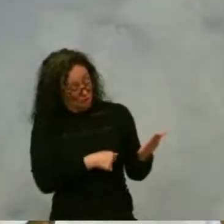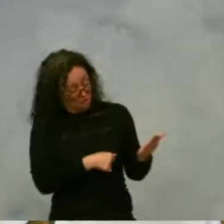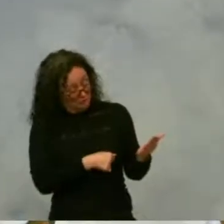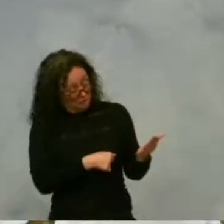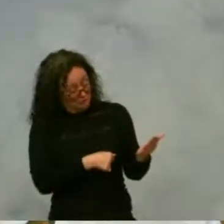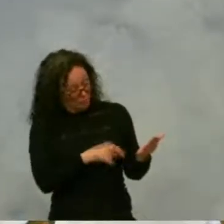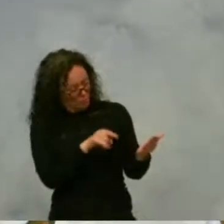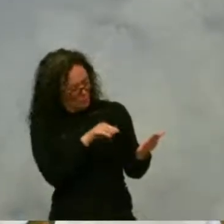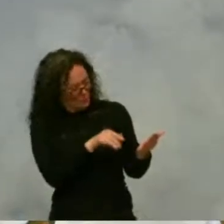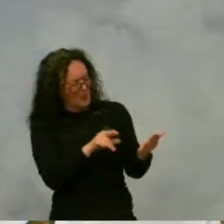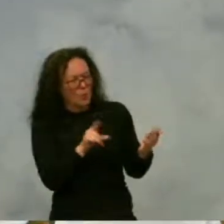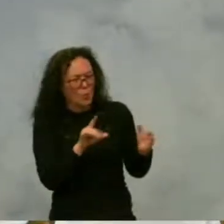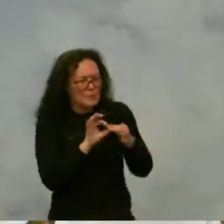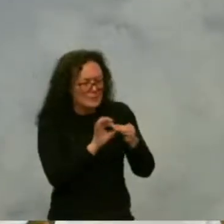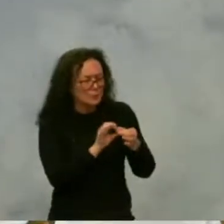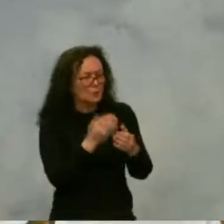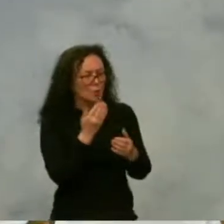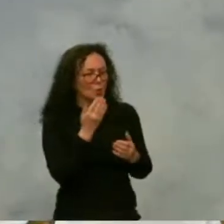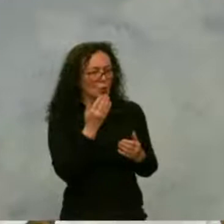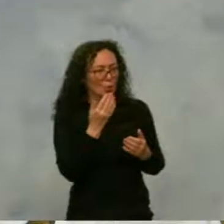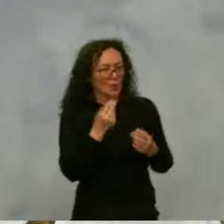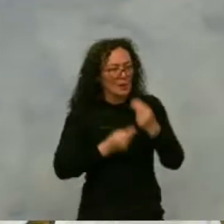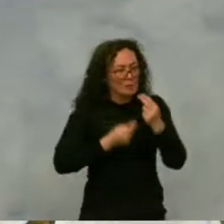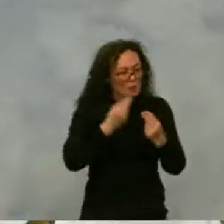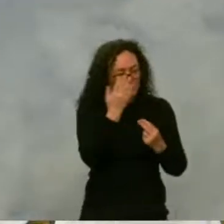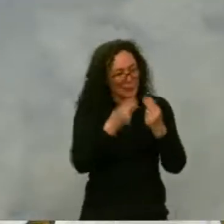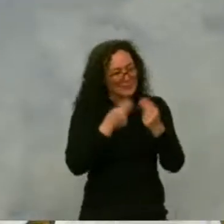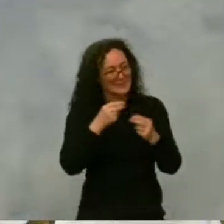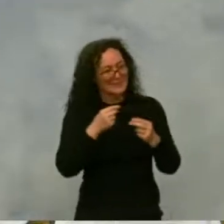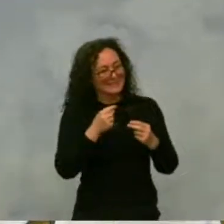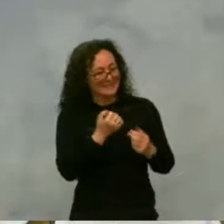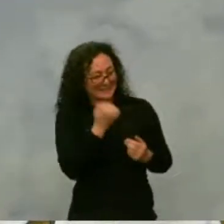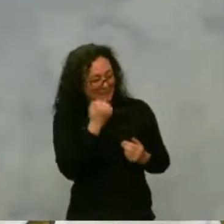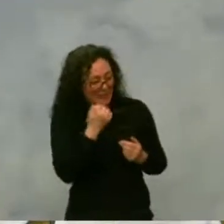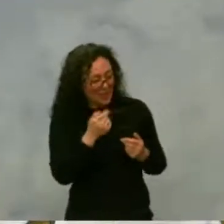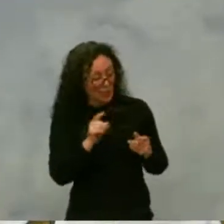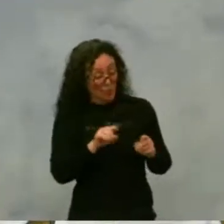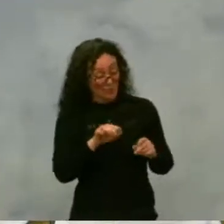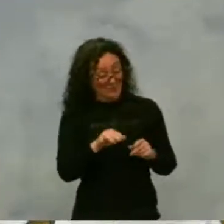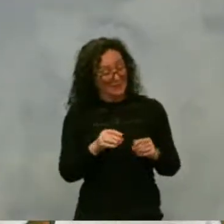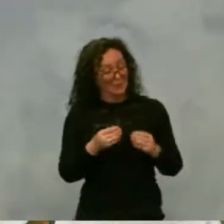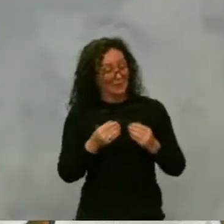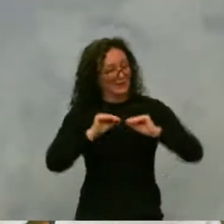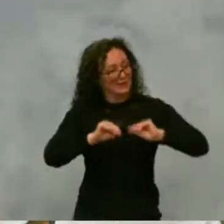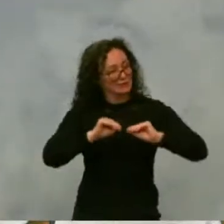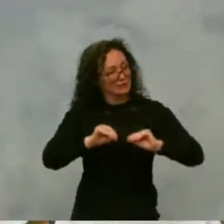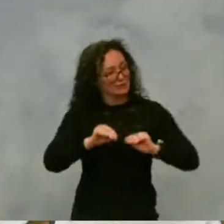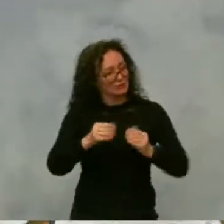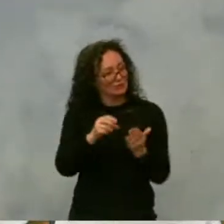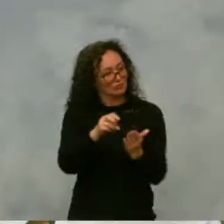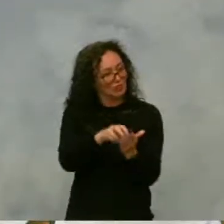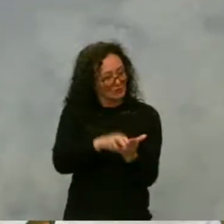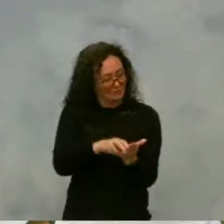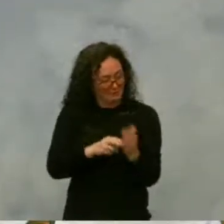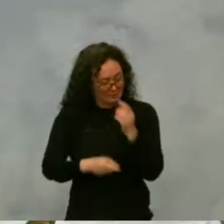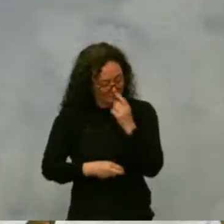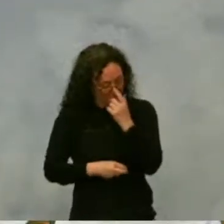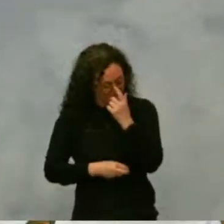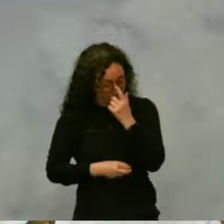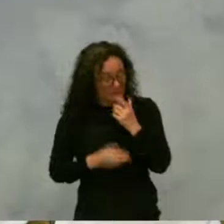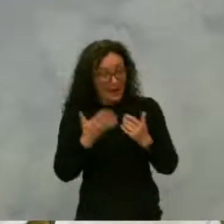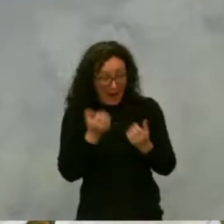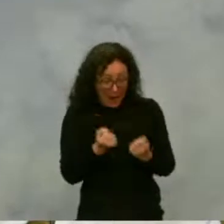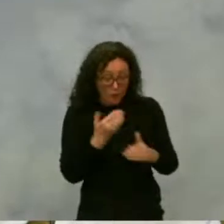debt and what's contained within education's records. Now, there is work that's currently being done through